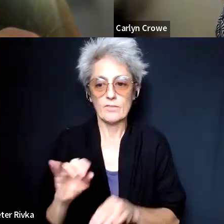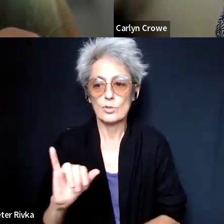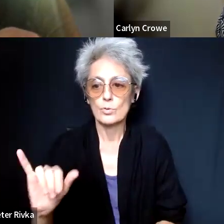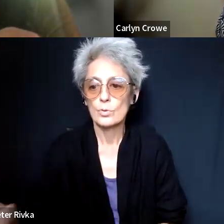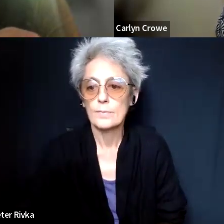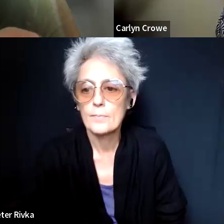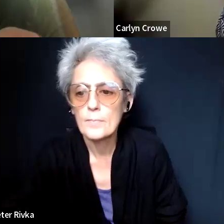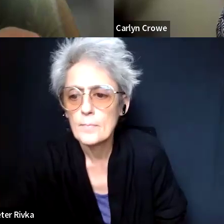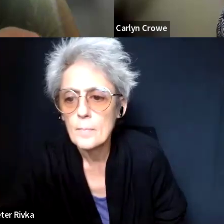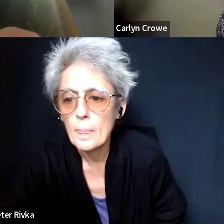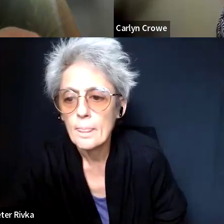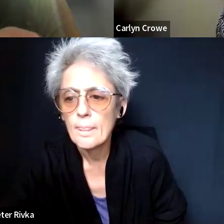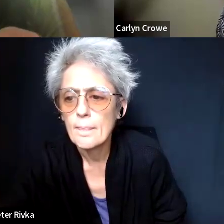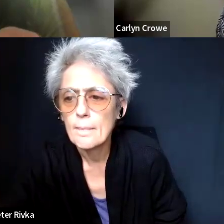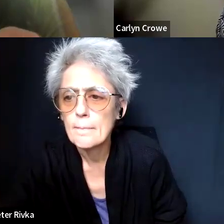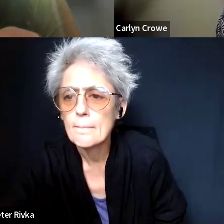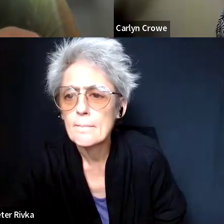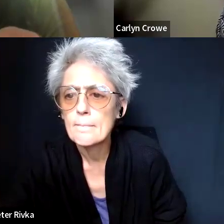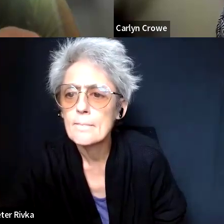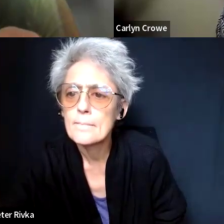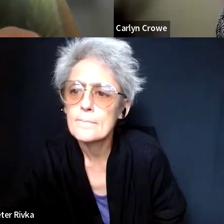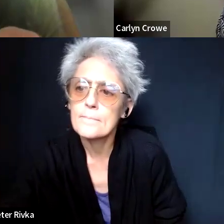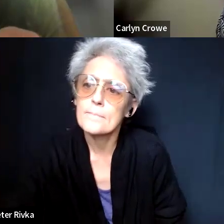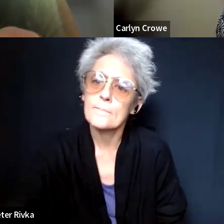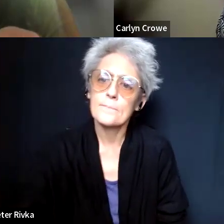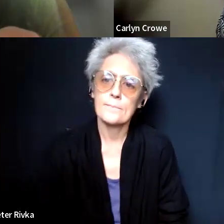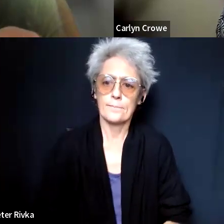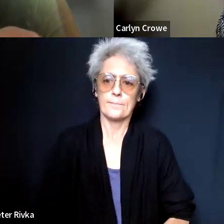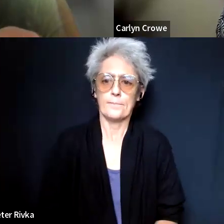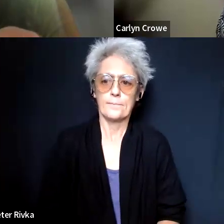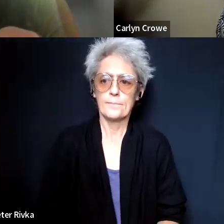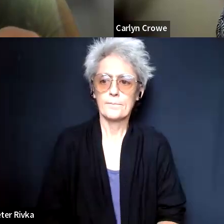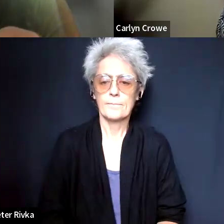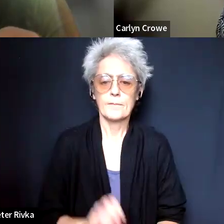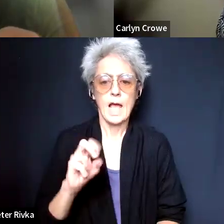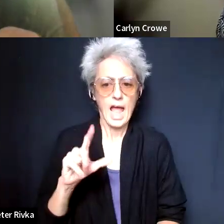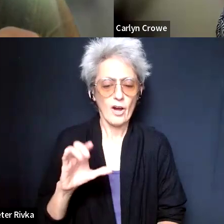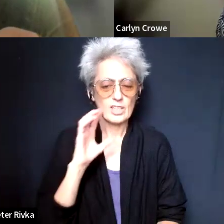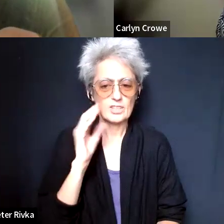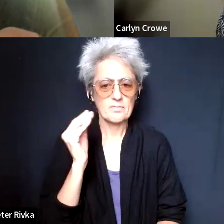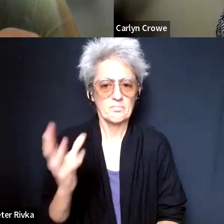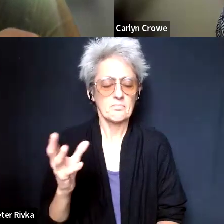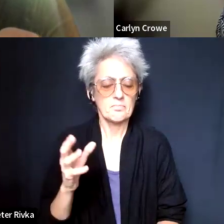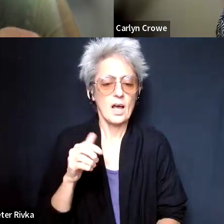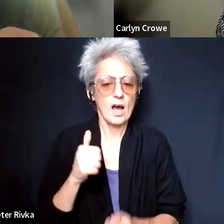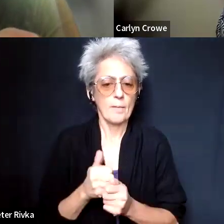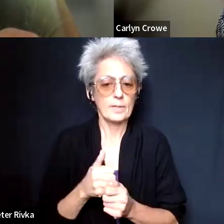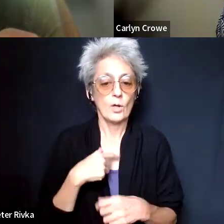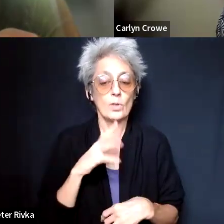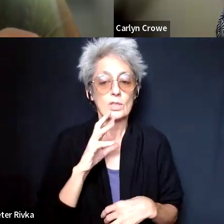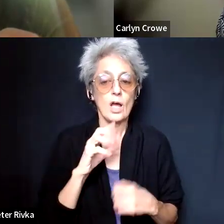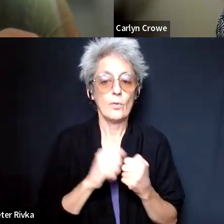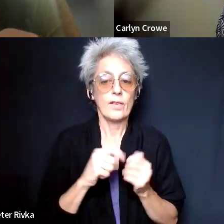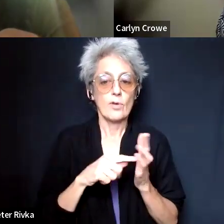Yeah, Thank you for sharing those. just a quick update, Eric. We actually did talk to Representative Chad Ingalls, who